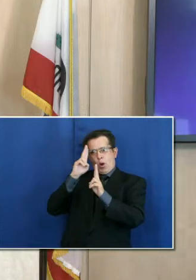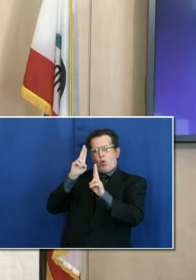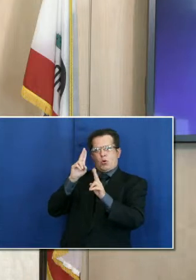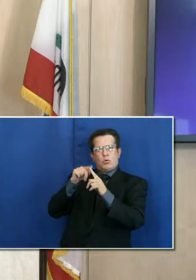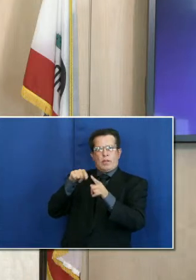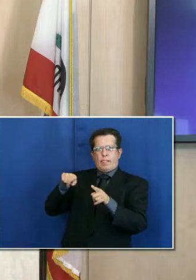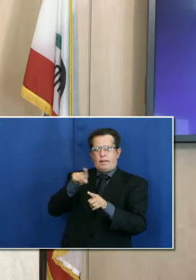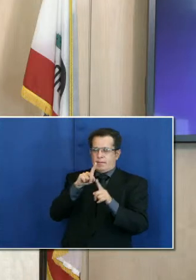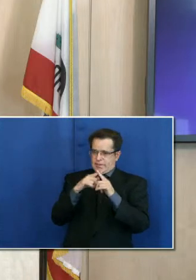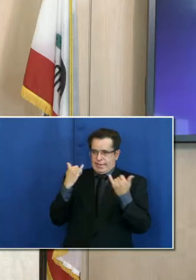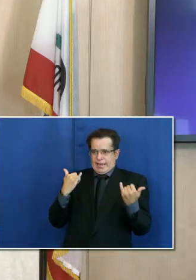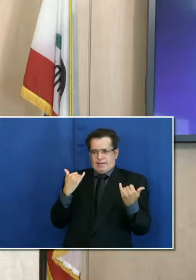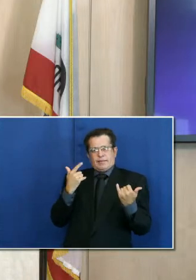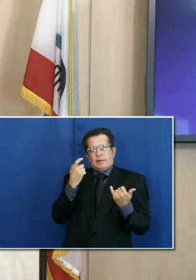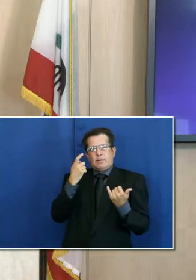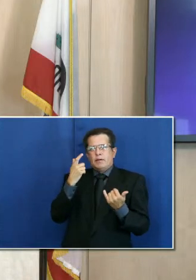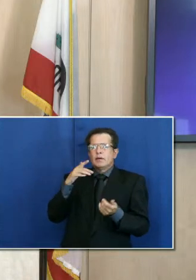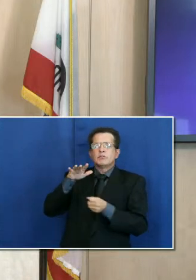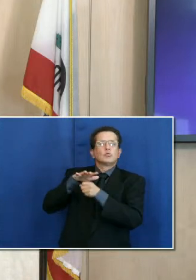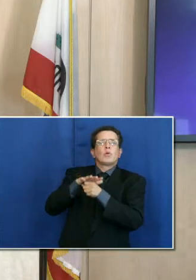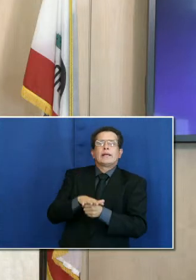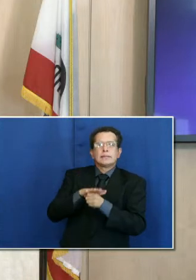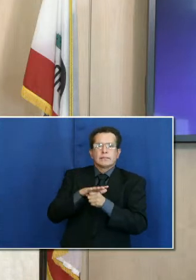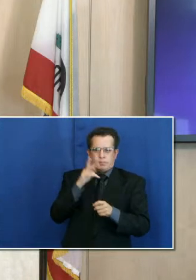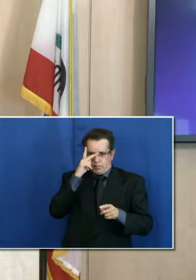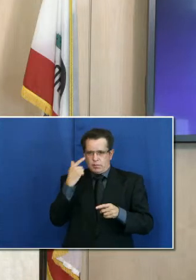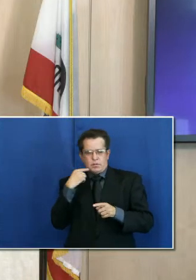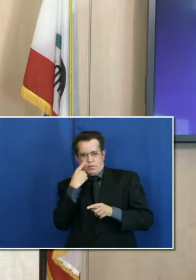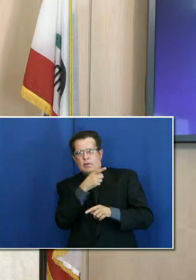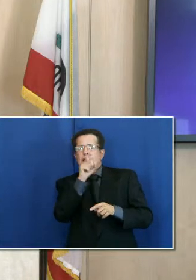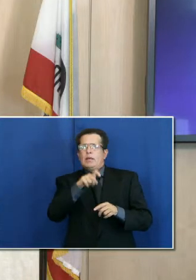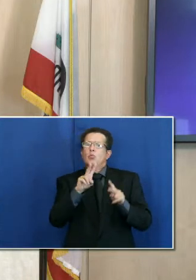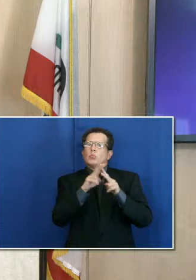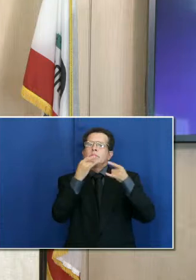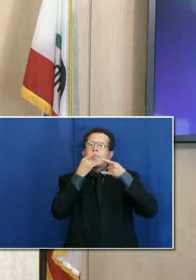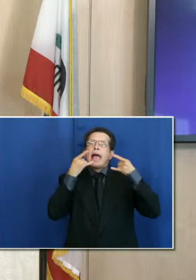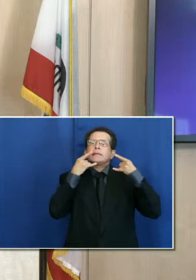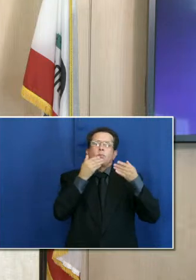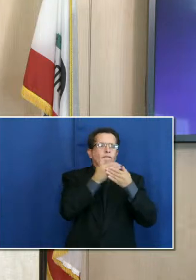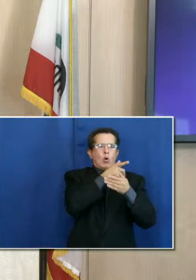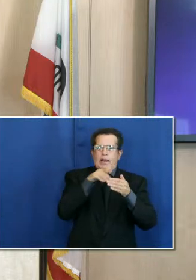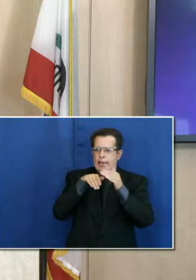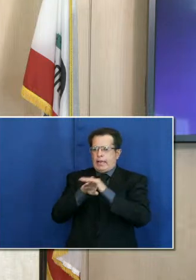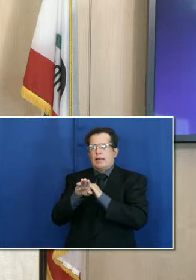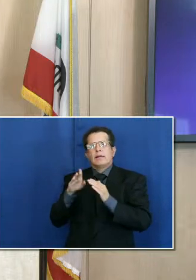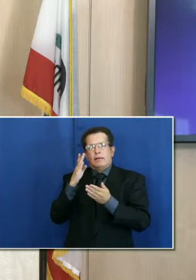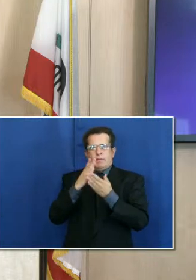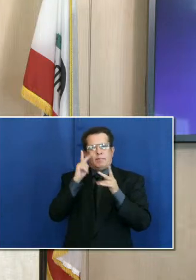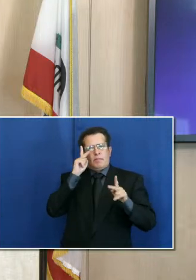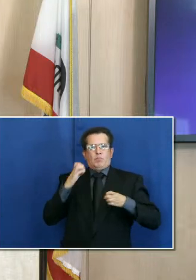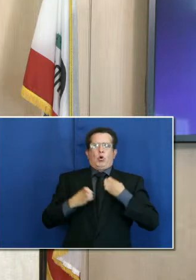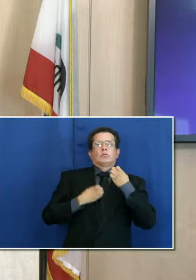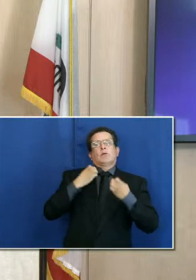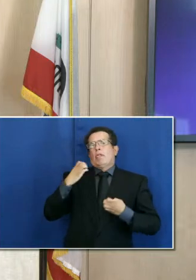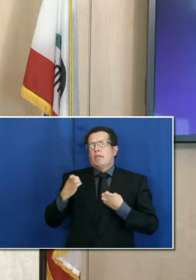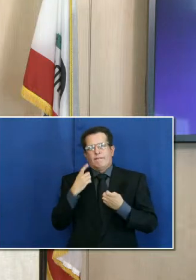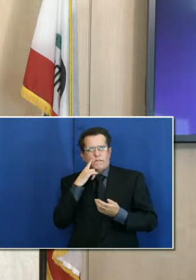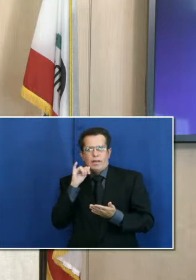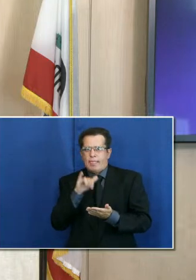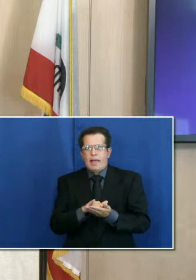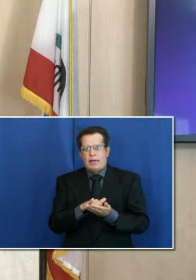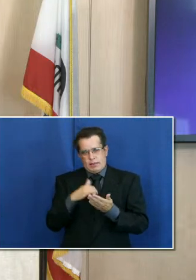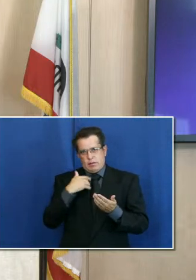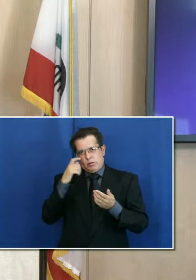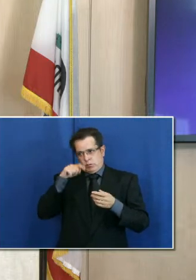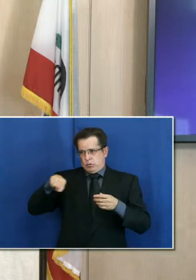at and even attacked for asking people to put on a mask before they enter a healthcare facility. And the emotional toll of caring for patients, any